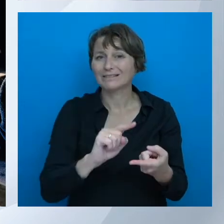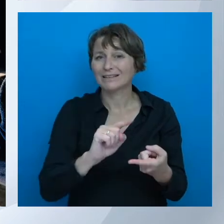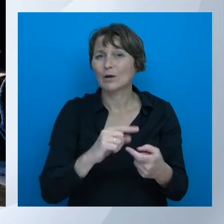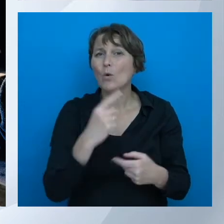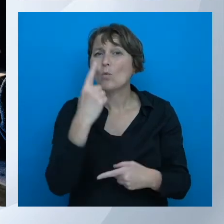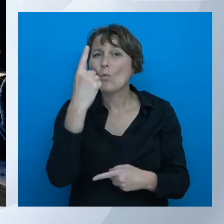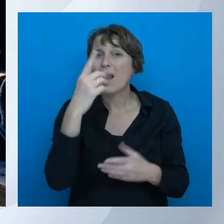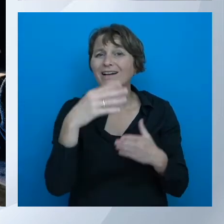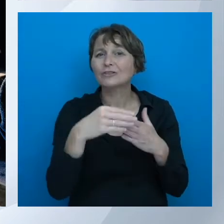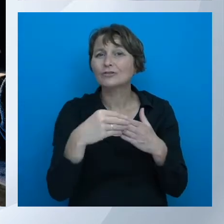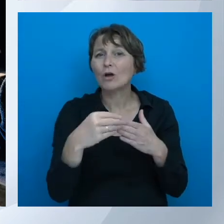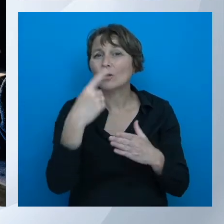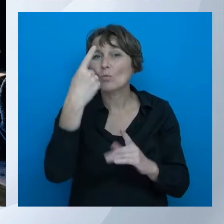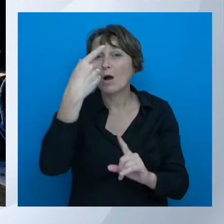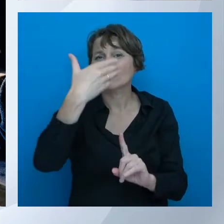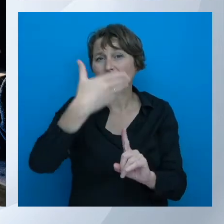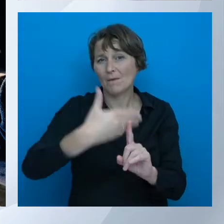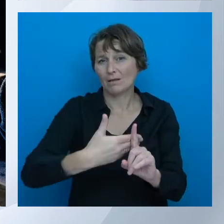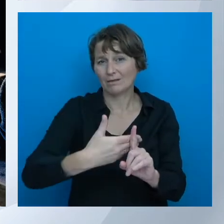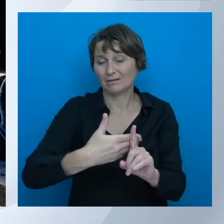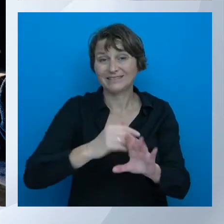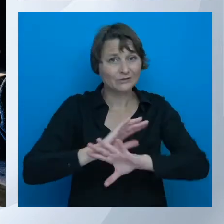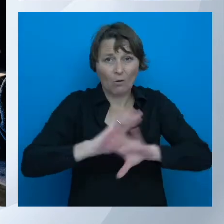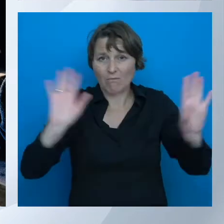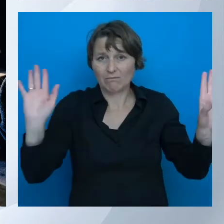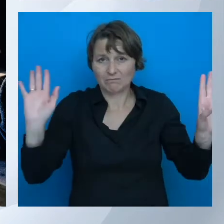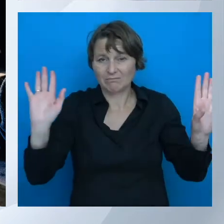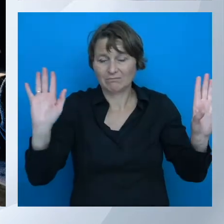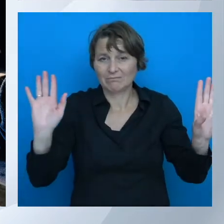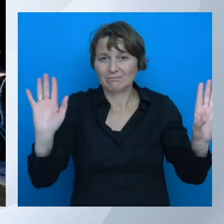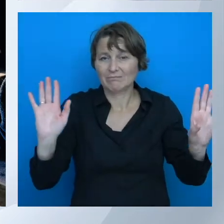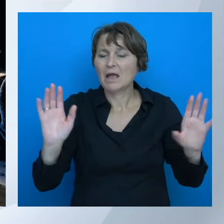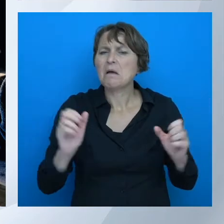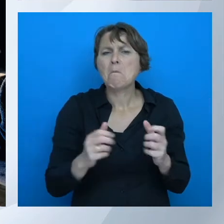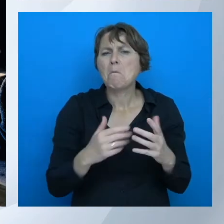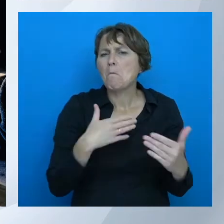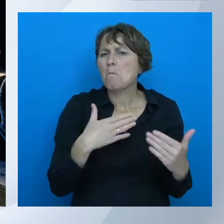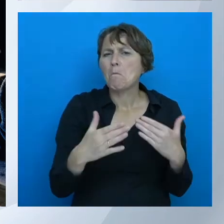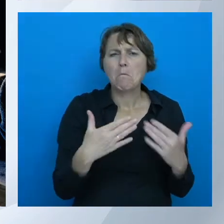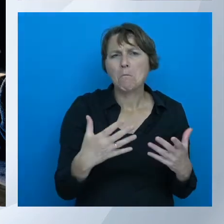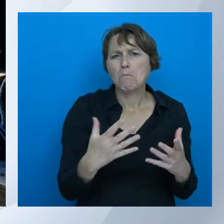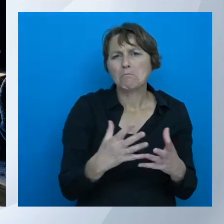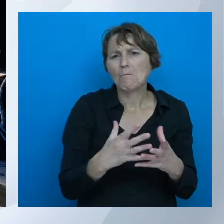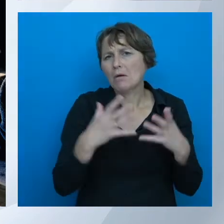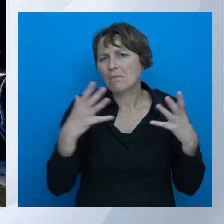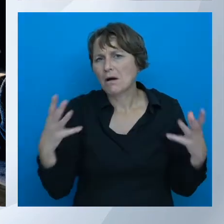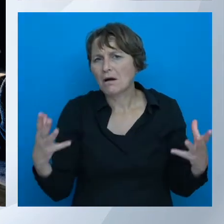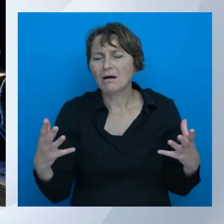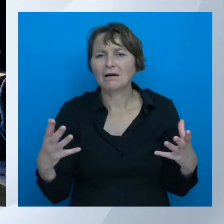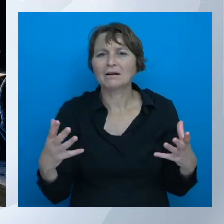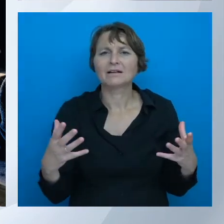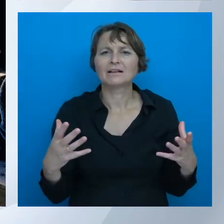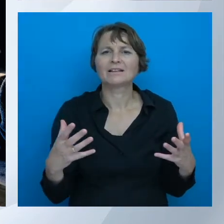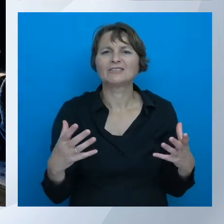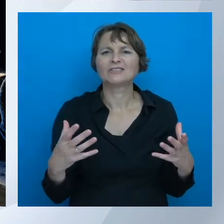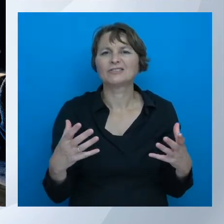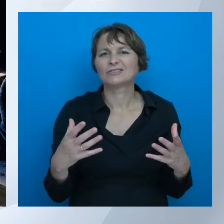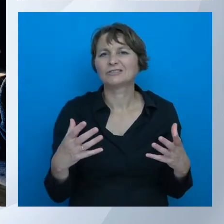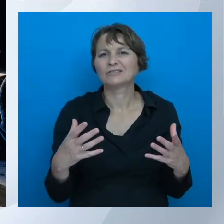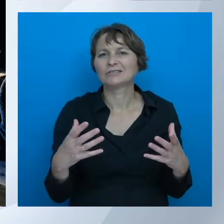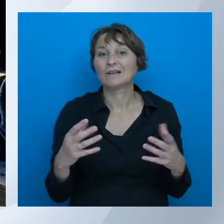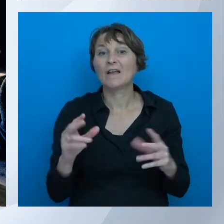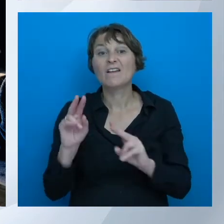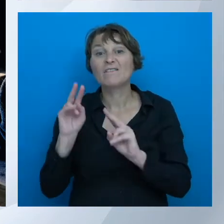just to run all my content, and it doesn't really matter how much visitors you actually have, because like the